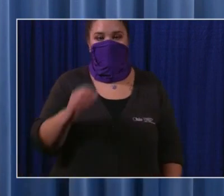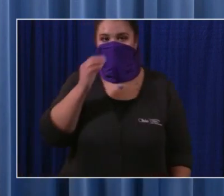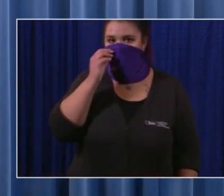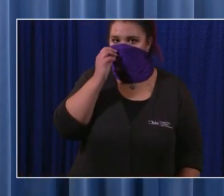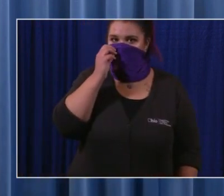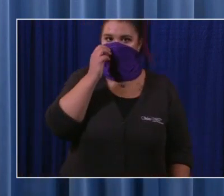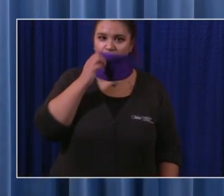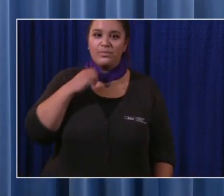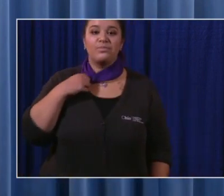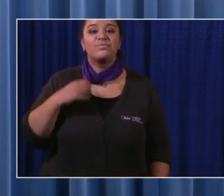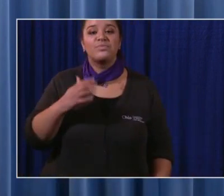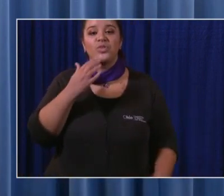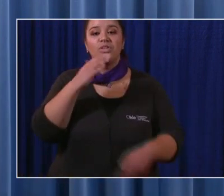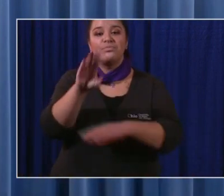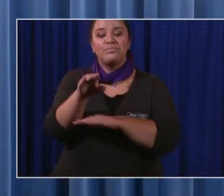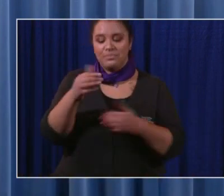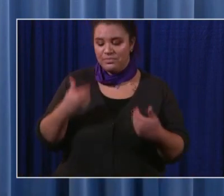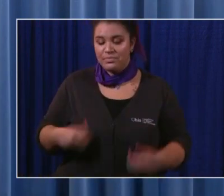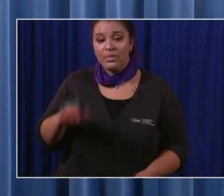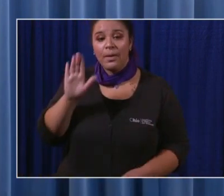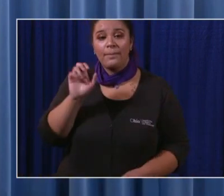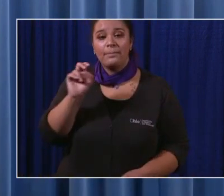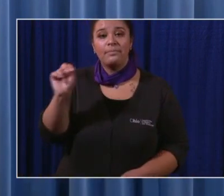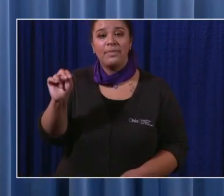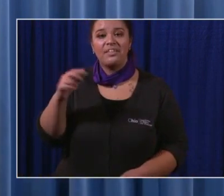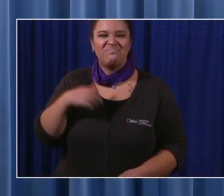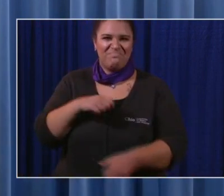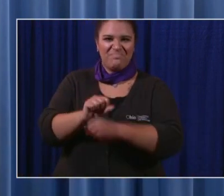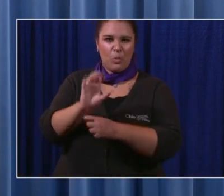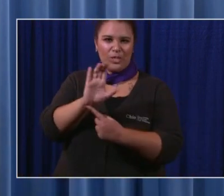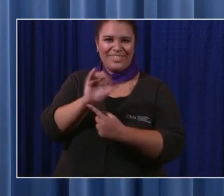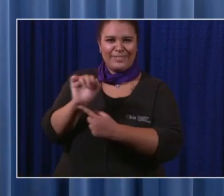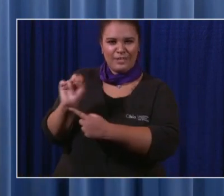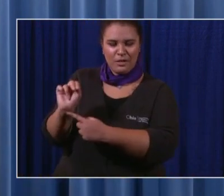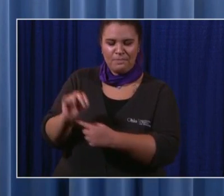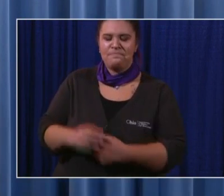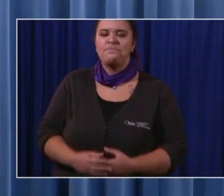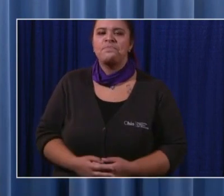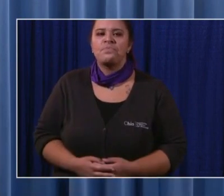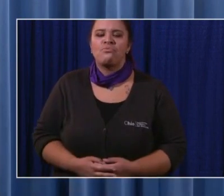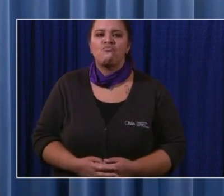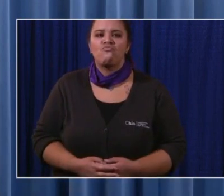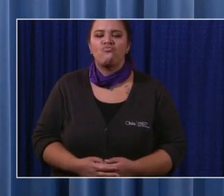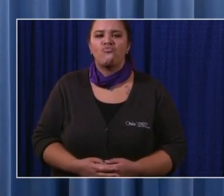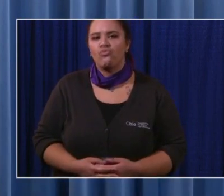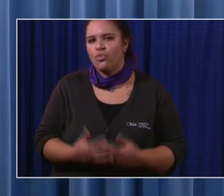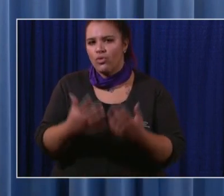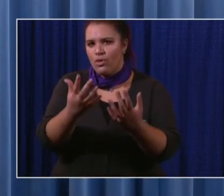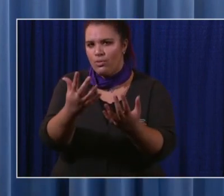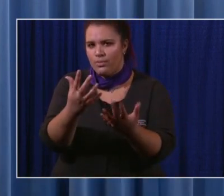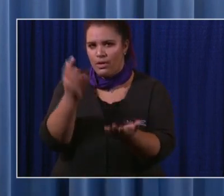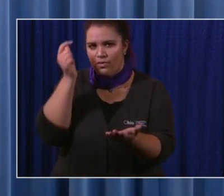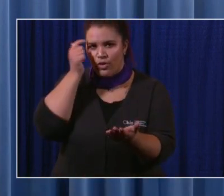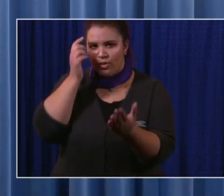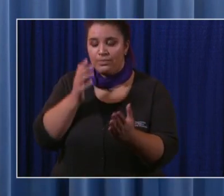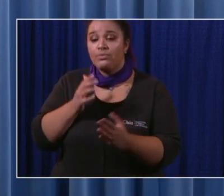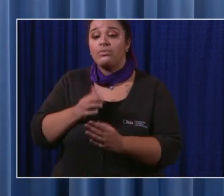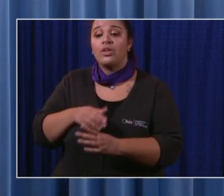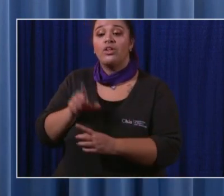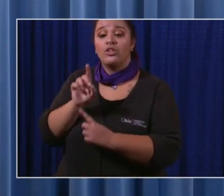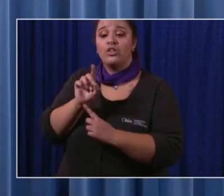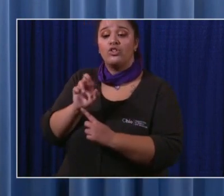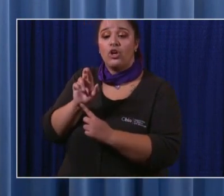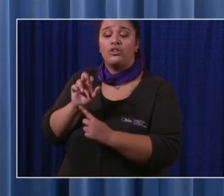Good afternoon, Ben Schwartz with WCPO in Cincinnati. Governor DeWine, Dr. Anthony Fauci